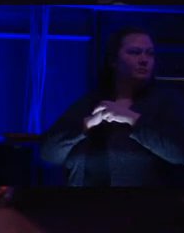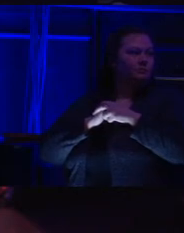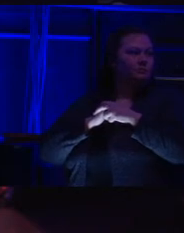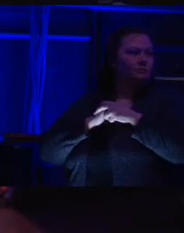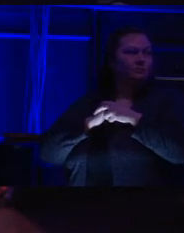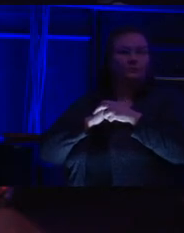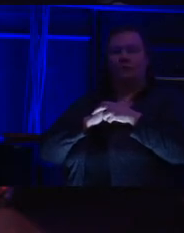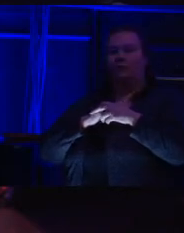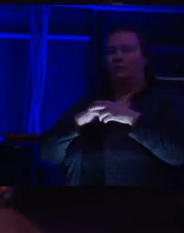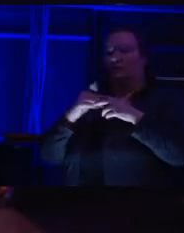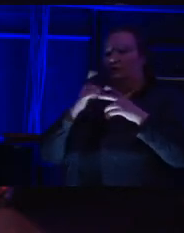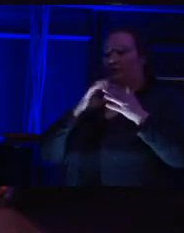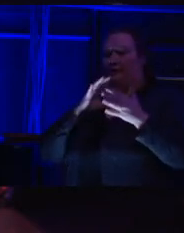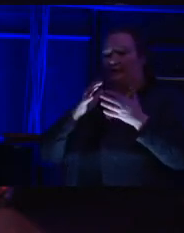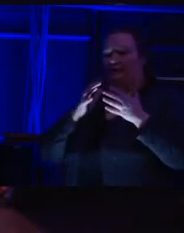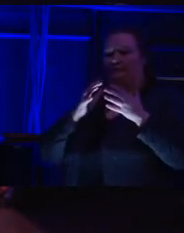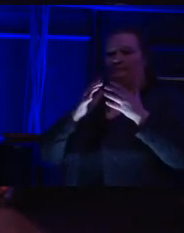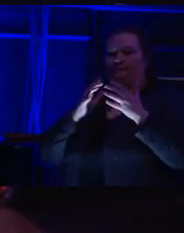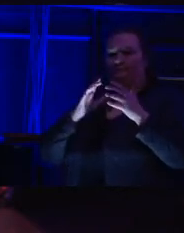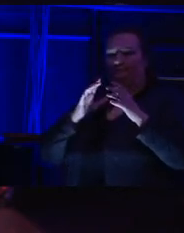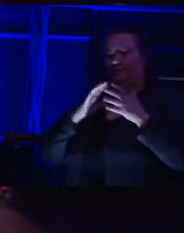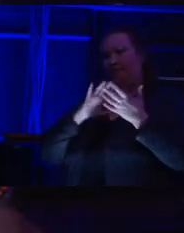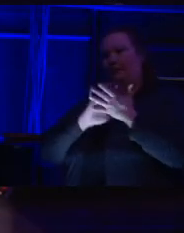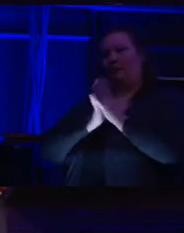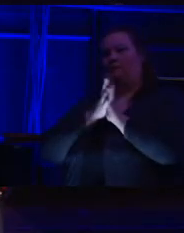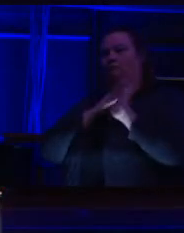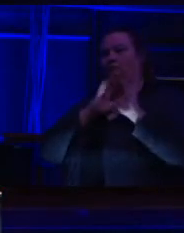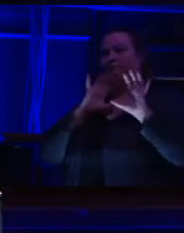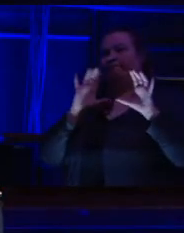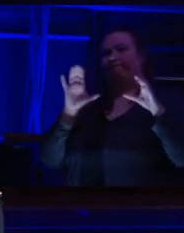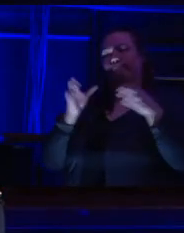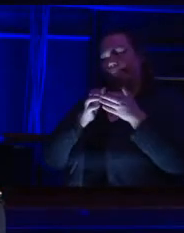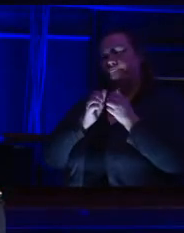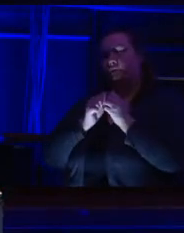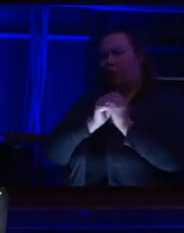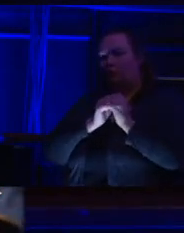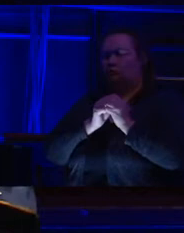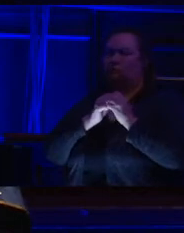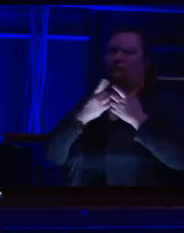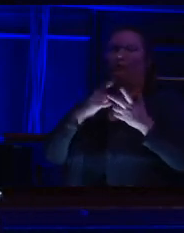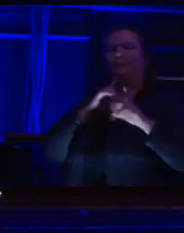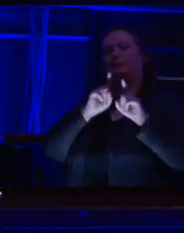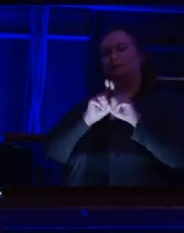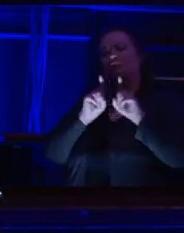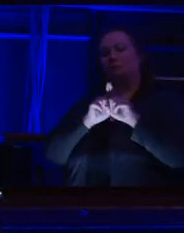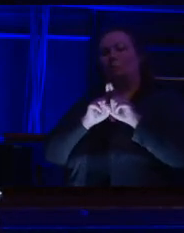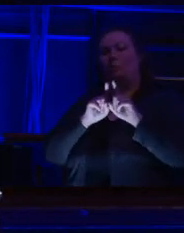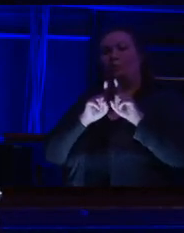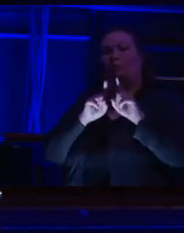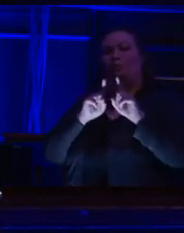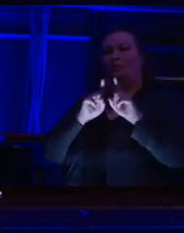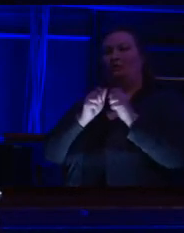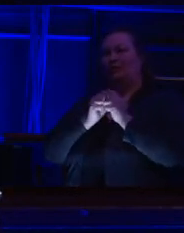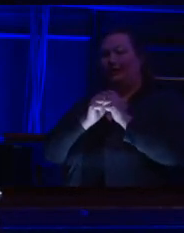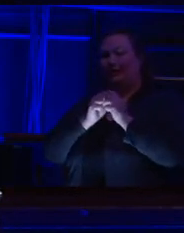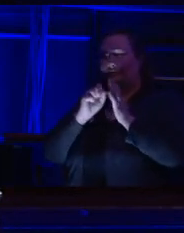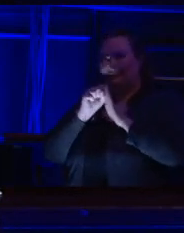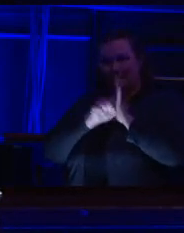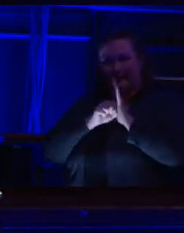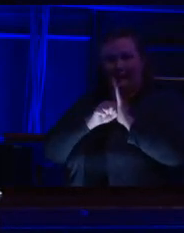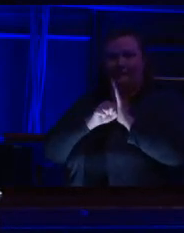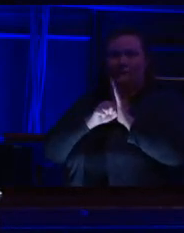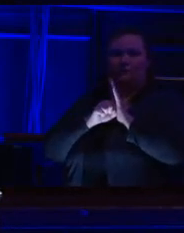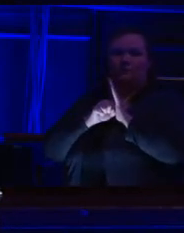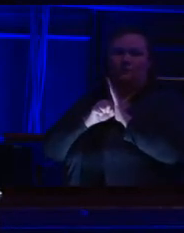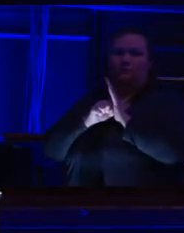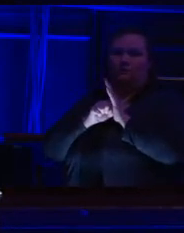As we come closer together as a university, we must also come together as a state,